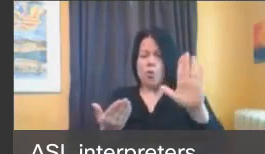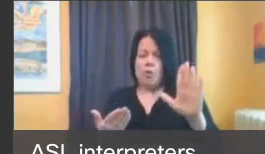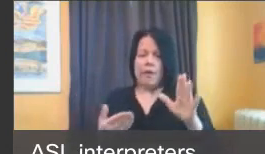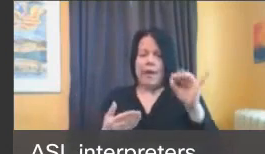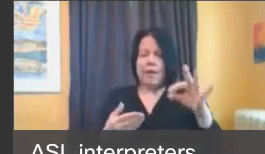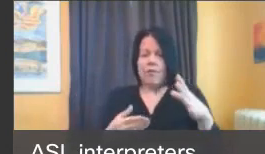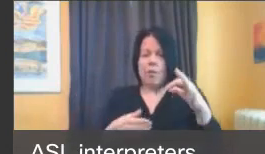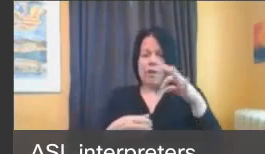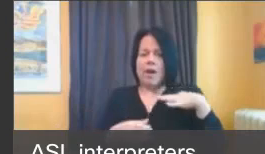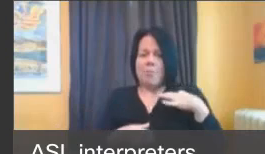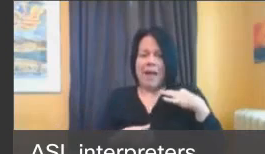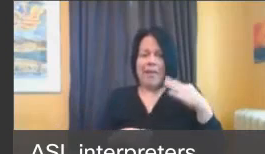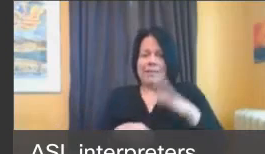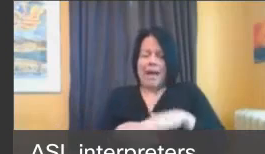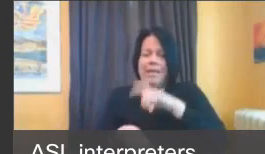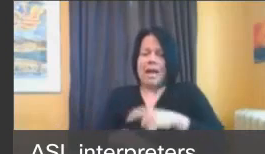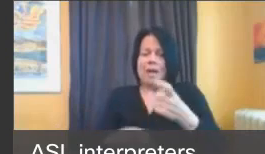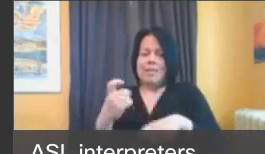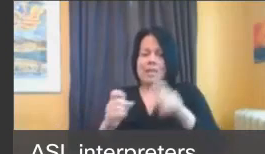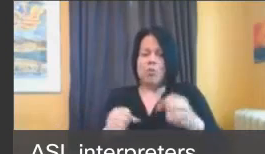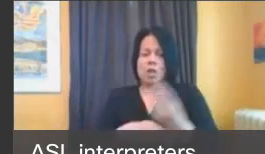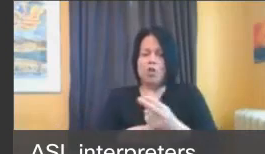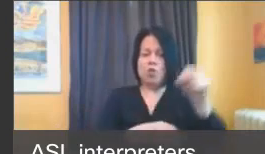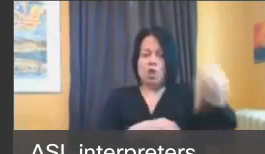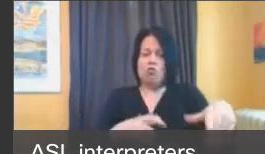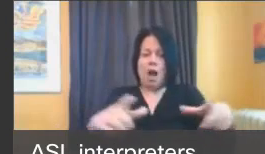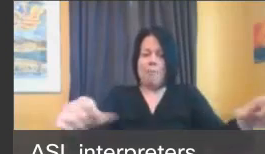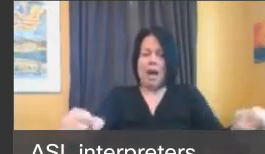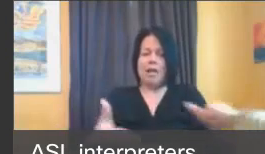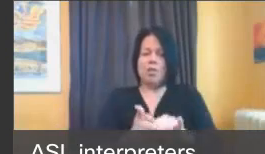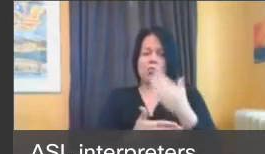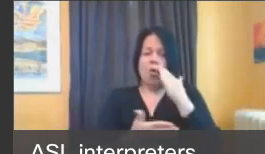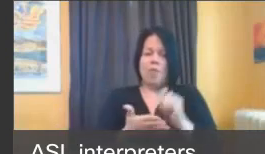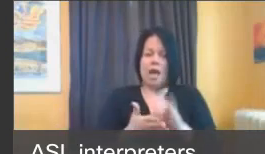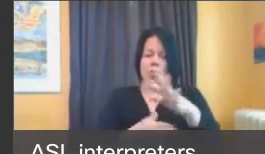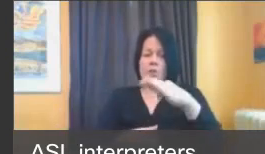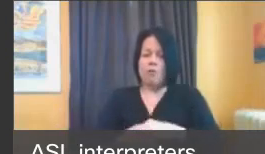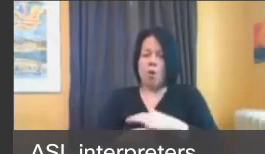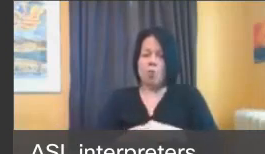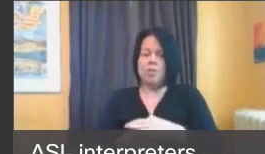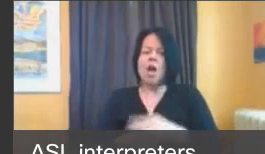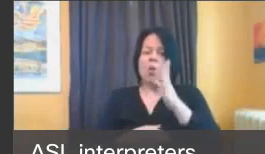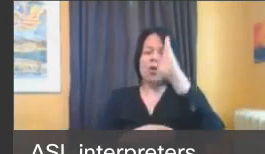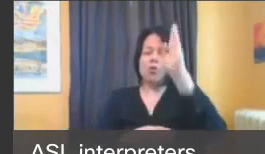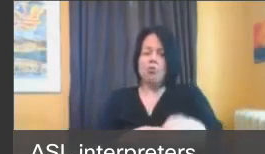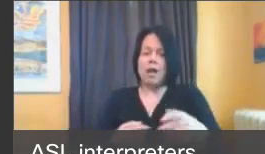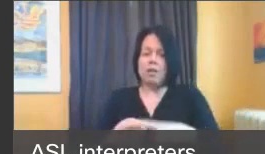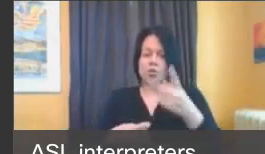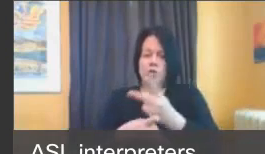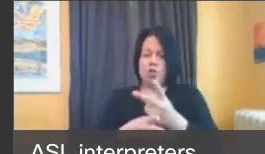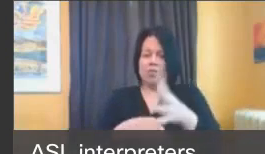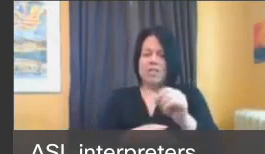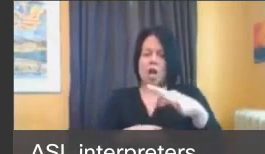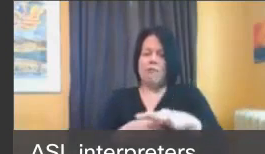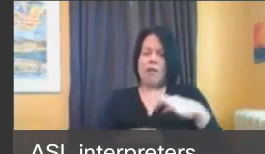gets delivered in a timely manner. Instead, you can use a drop box and you know that your vote will go straight to the supervisor of elections.